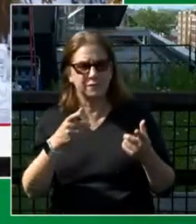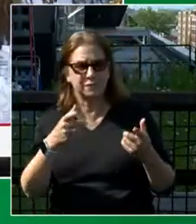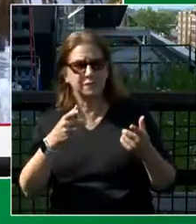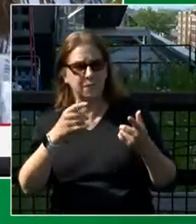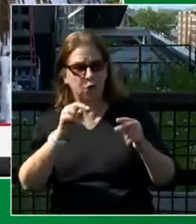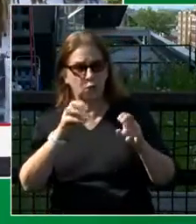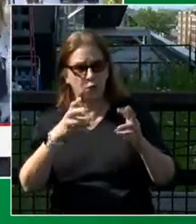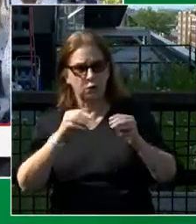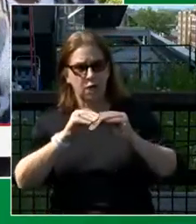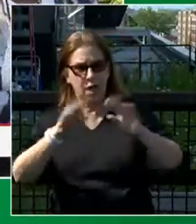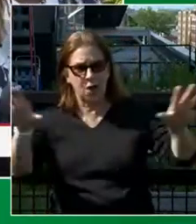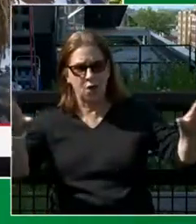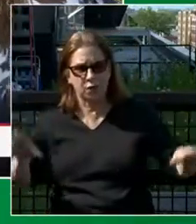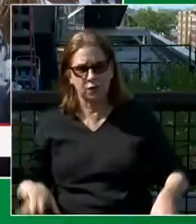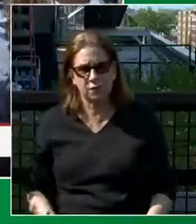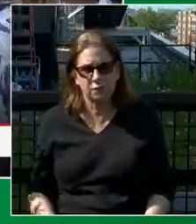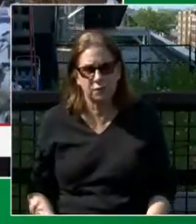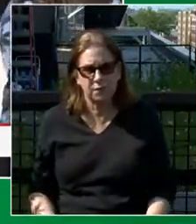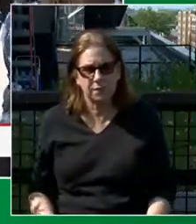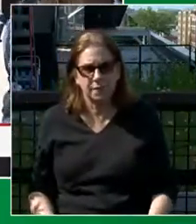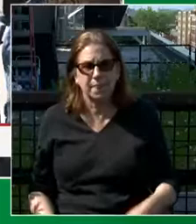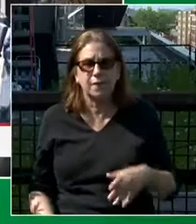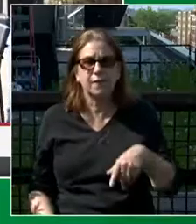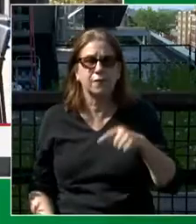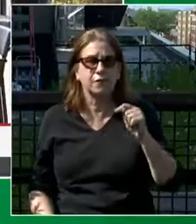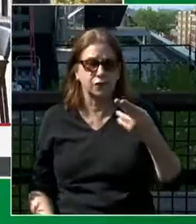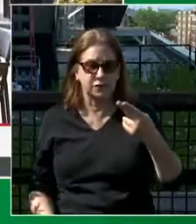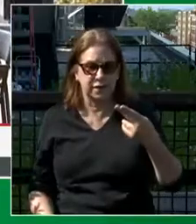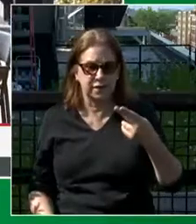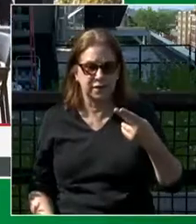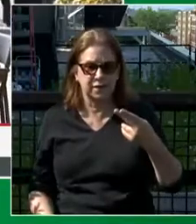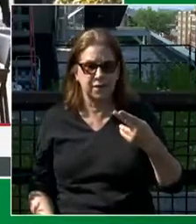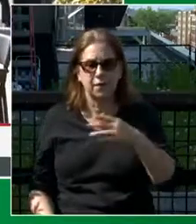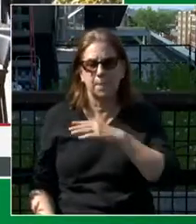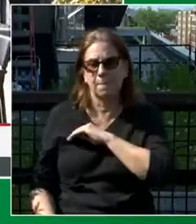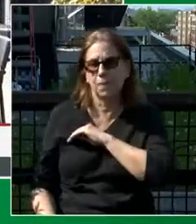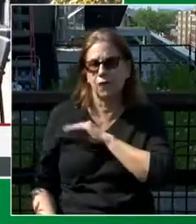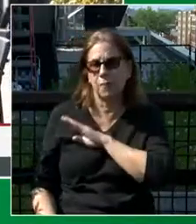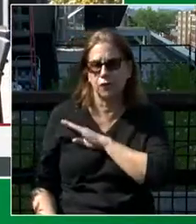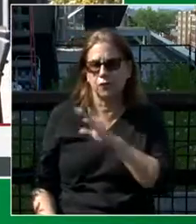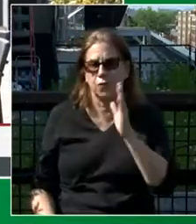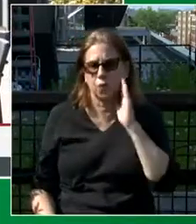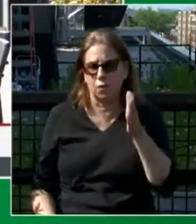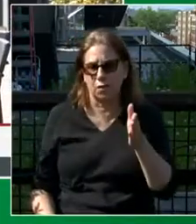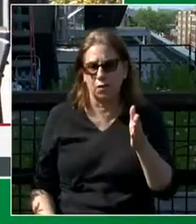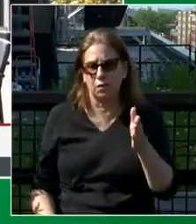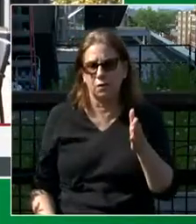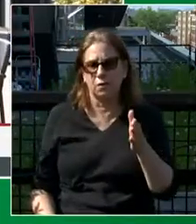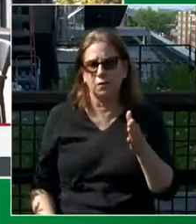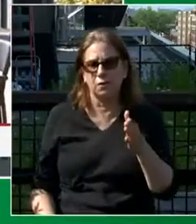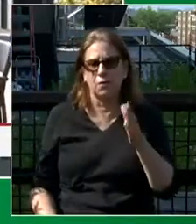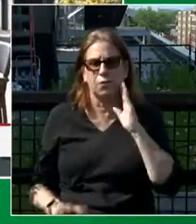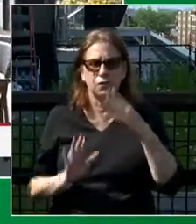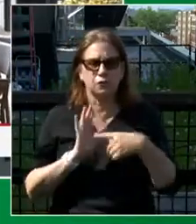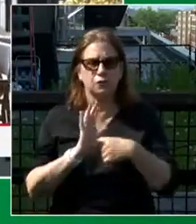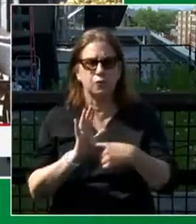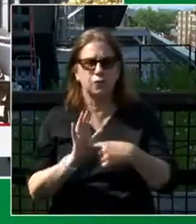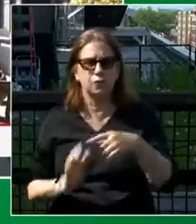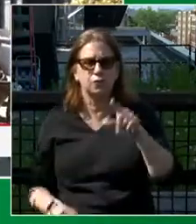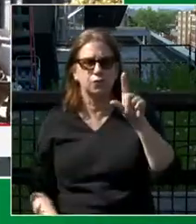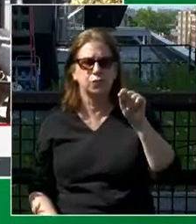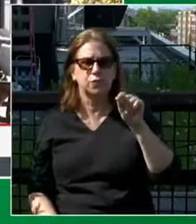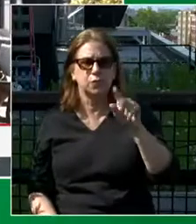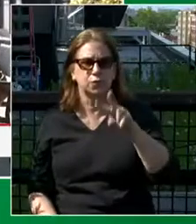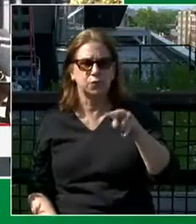Thursday, Mayor Bowser is going to be unveiling her 2022 budget. So this is an opportunity for